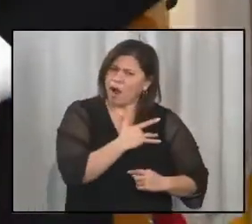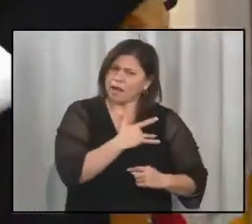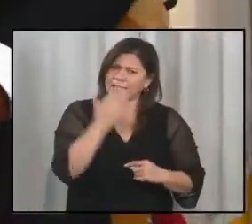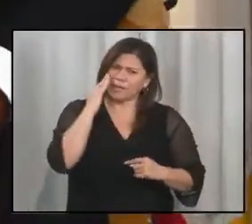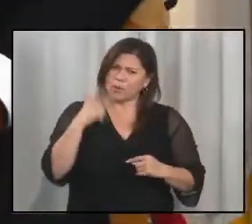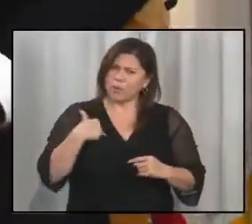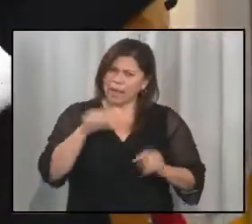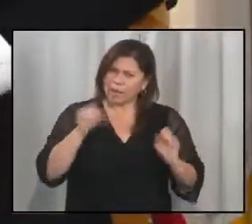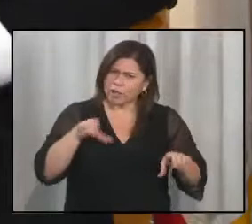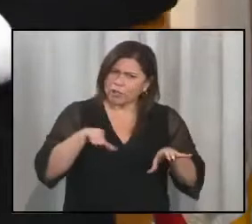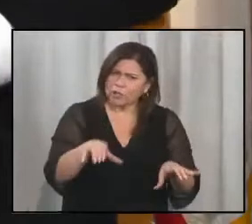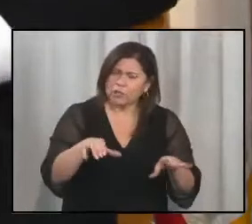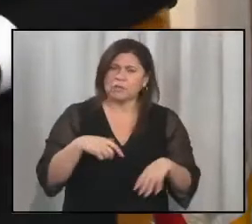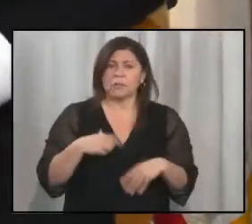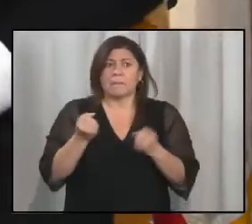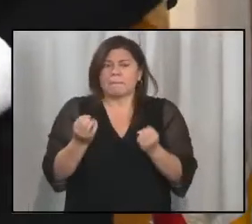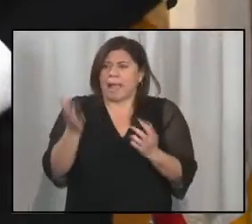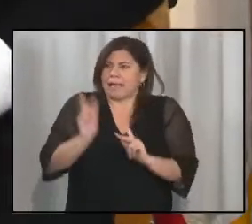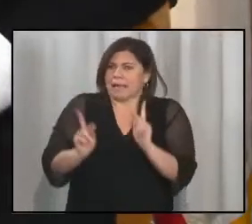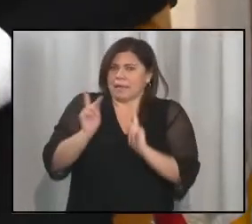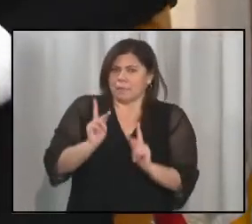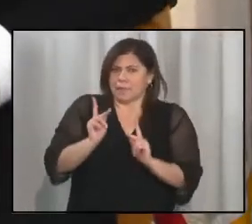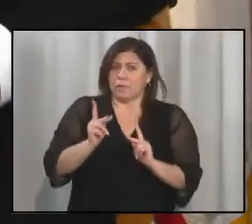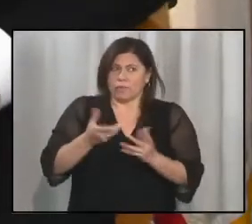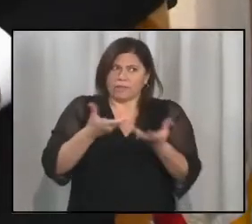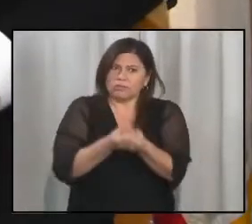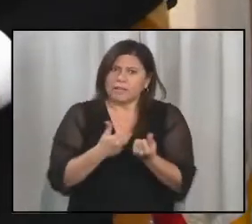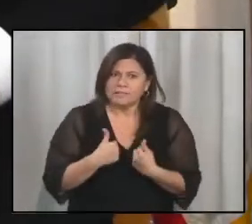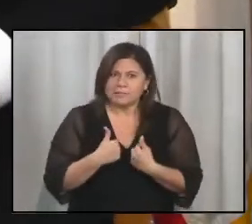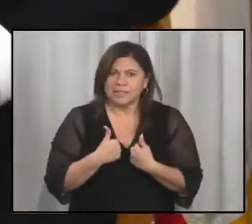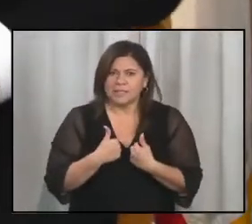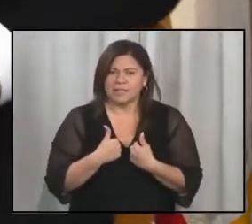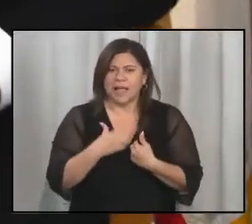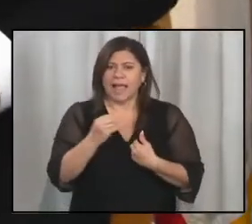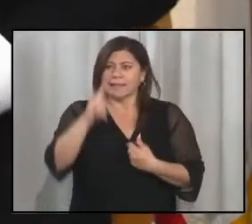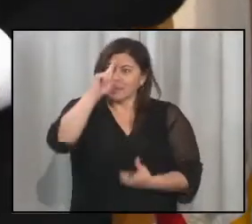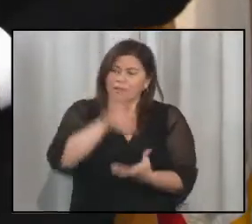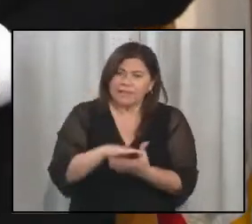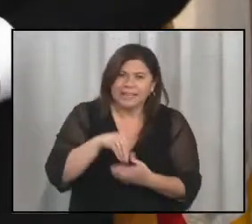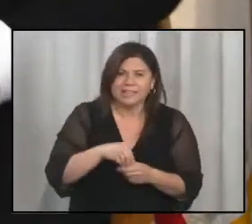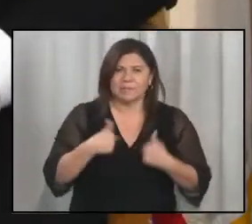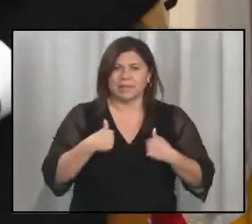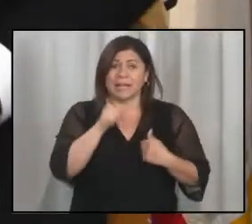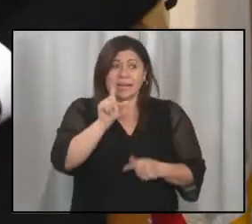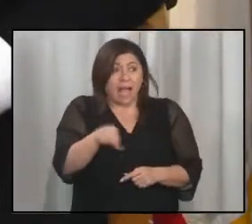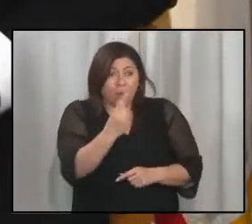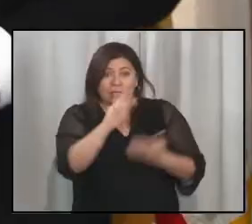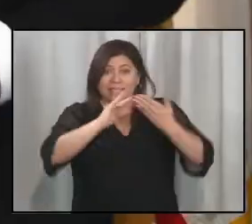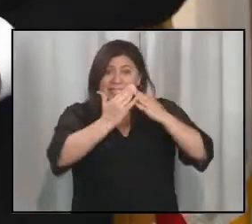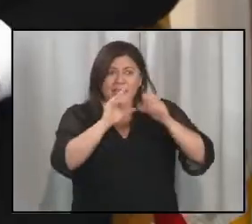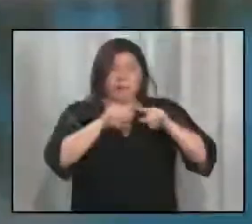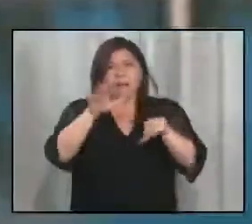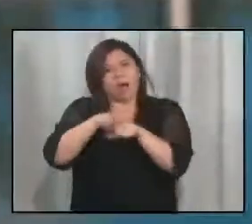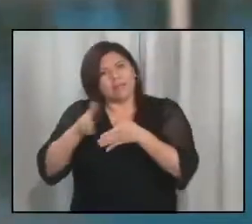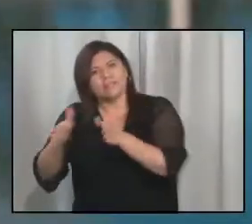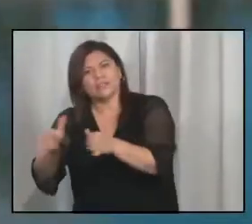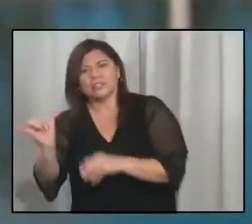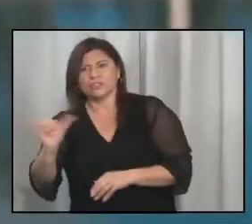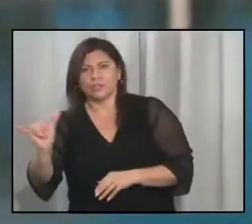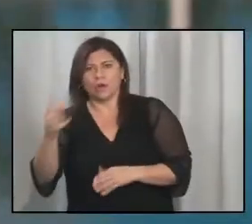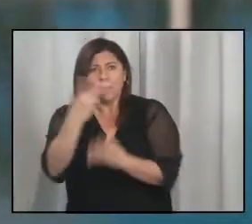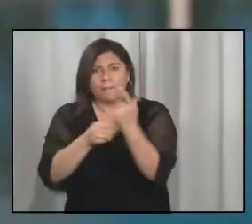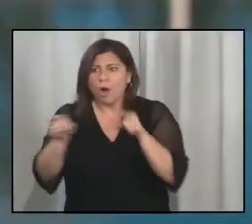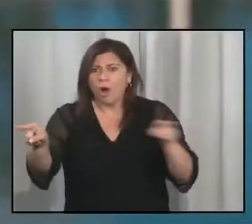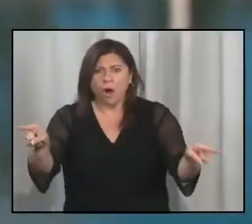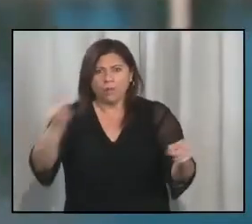There are many people that trusted me and believed in me, not only in the city, but on the streets,